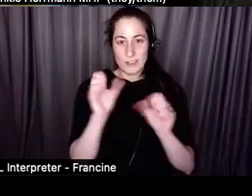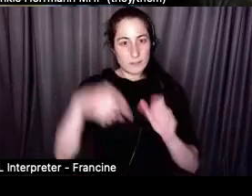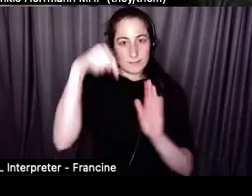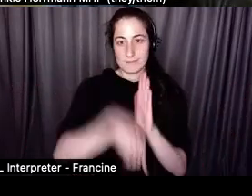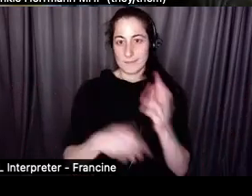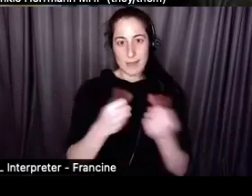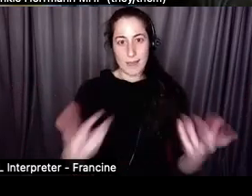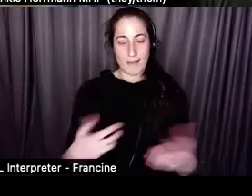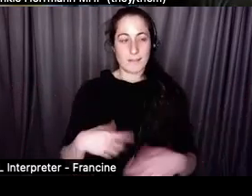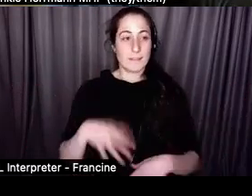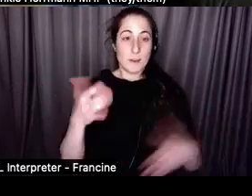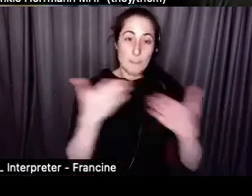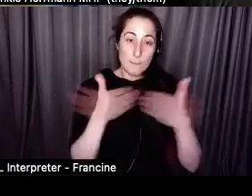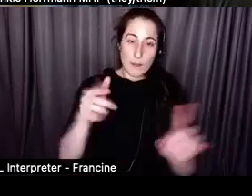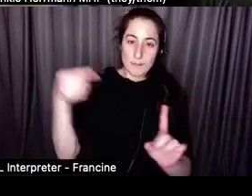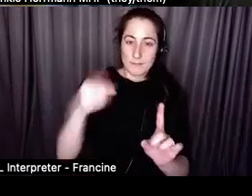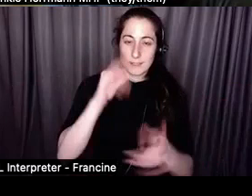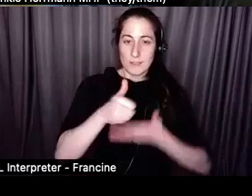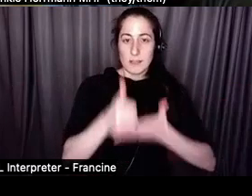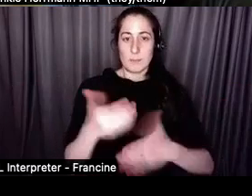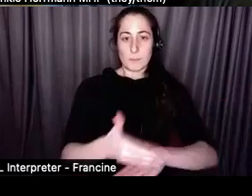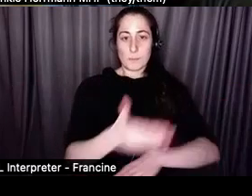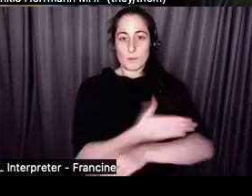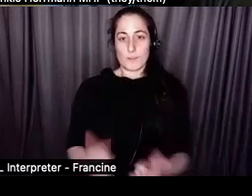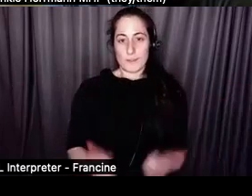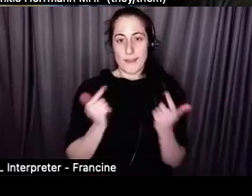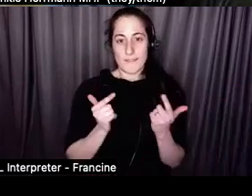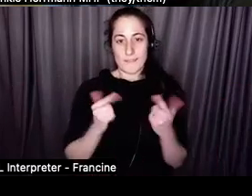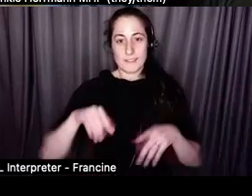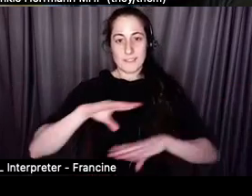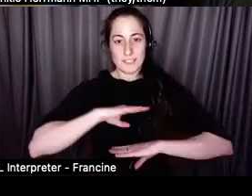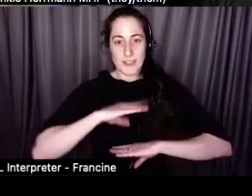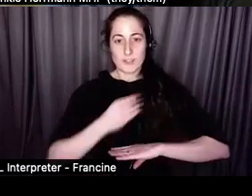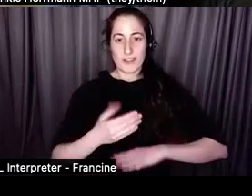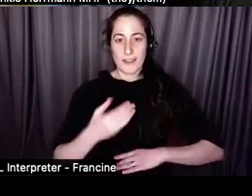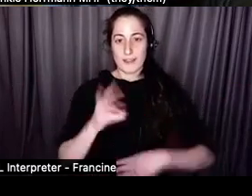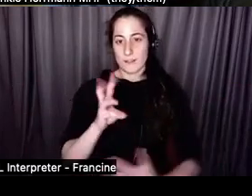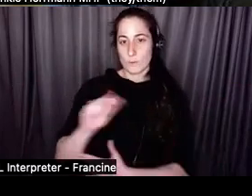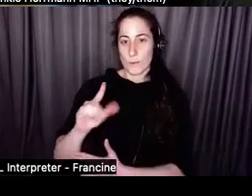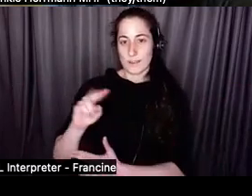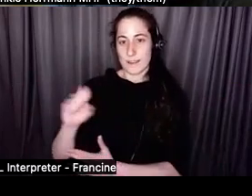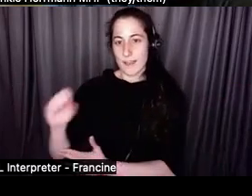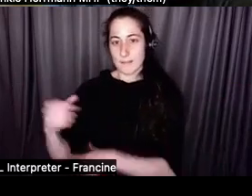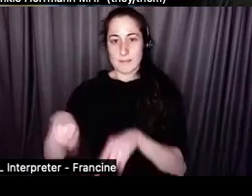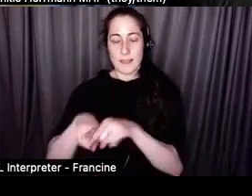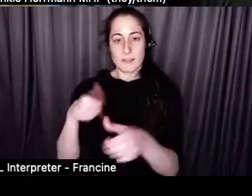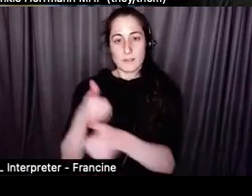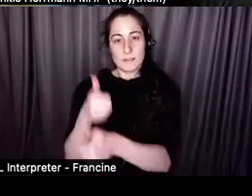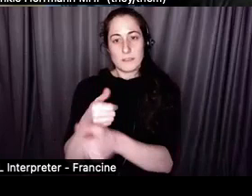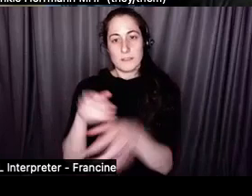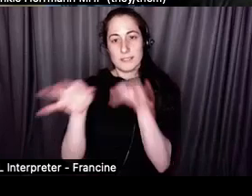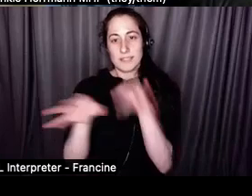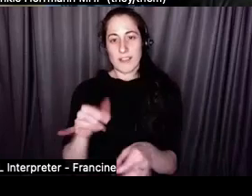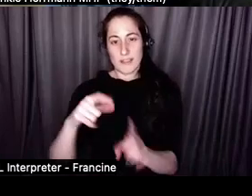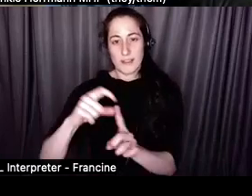speaking, it's about helping you improve your life satisfaction and wellness as you define it, want it, and need it. And then